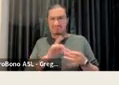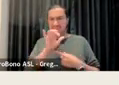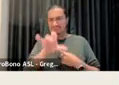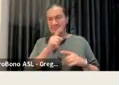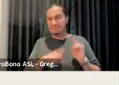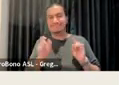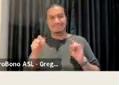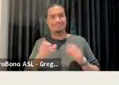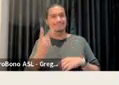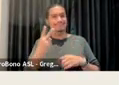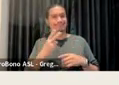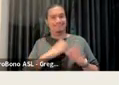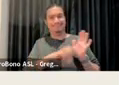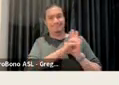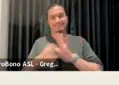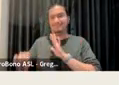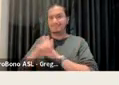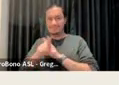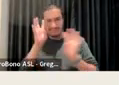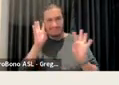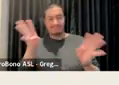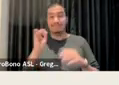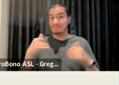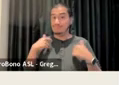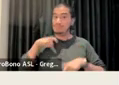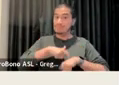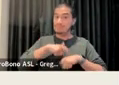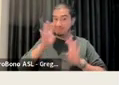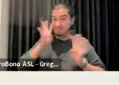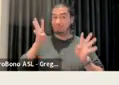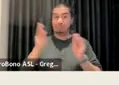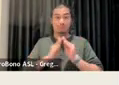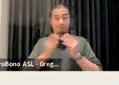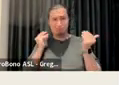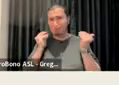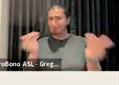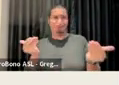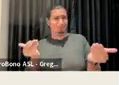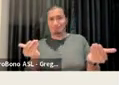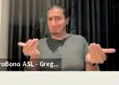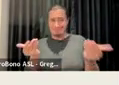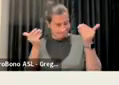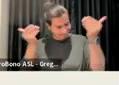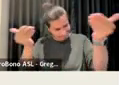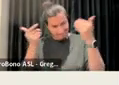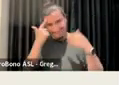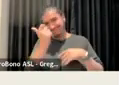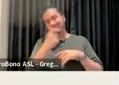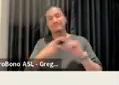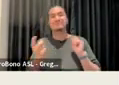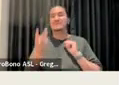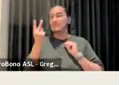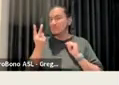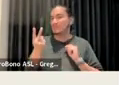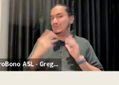say it is two characters that you are creating. Not if you have time to create more than two, have at it, live your wildest life, but two characters